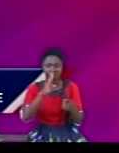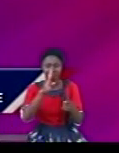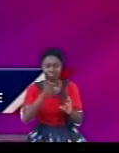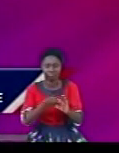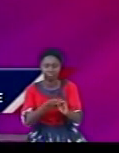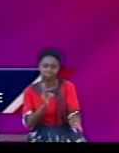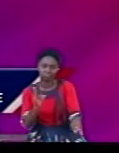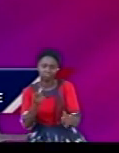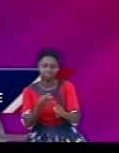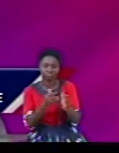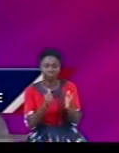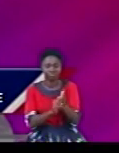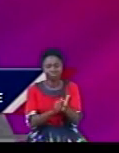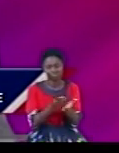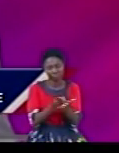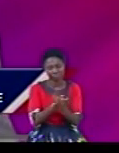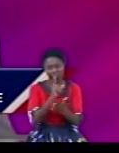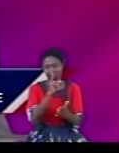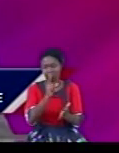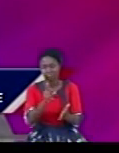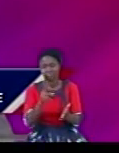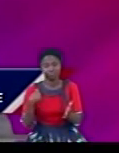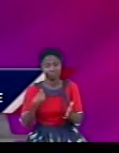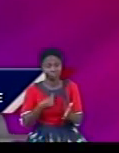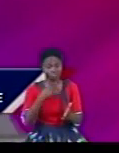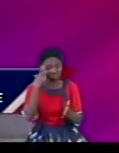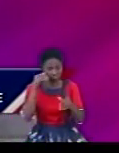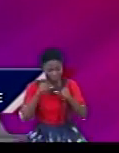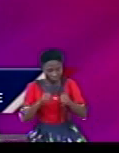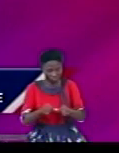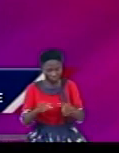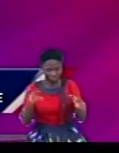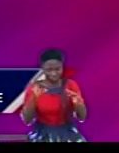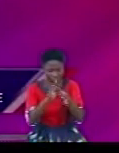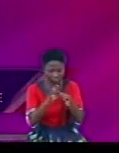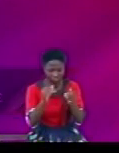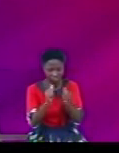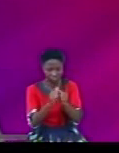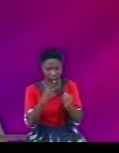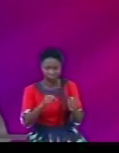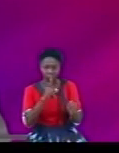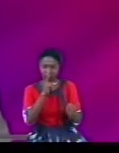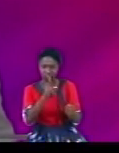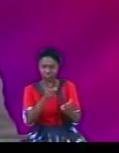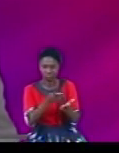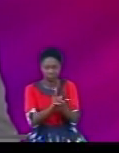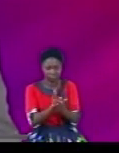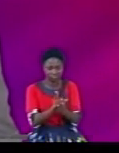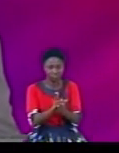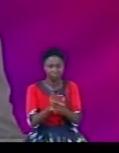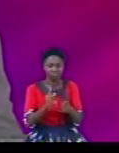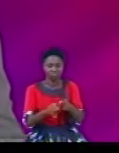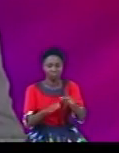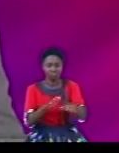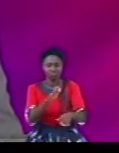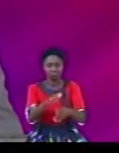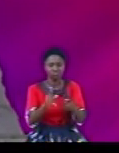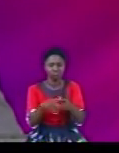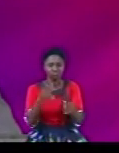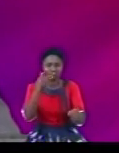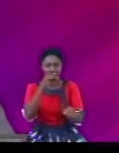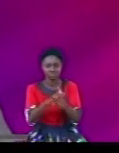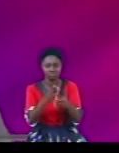the truth and set our faces like flints to march right onto the promised land. I pray for our Father in the Lord that